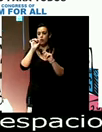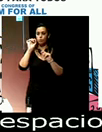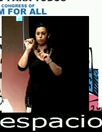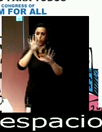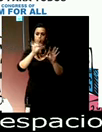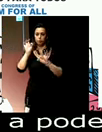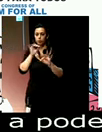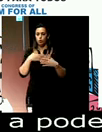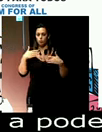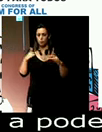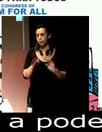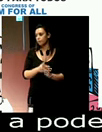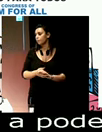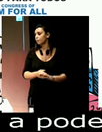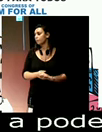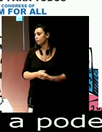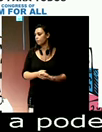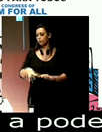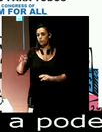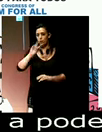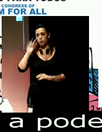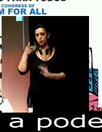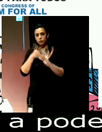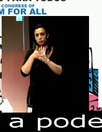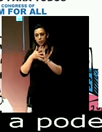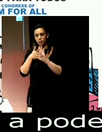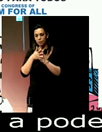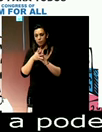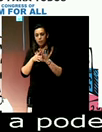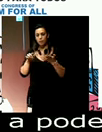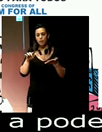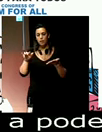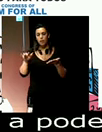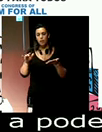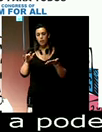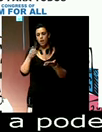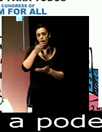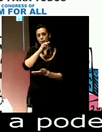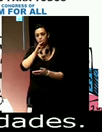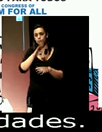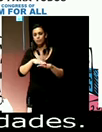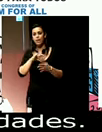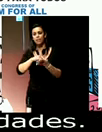provinces, different options are available. Another app is for the technicians.